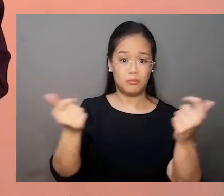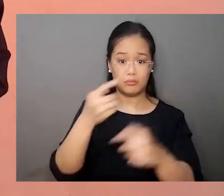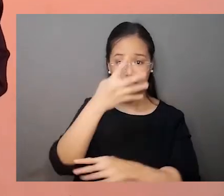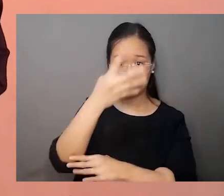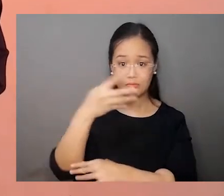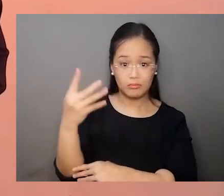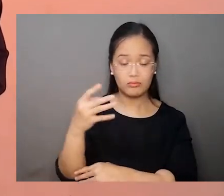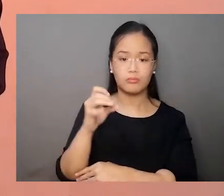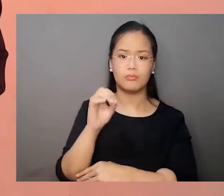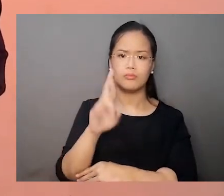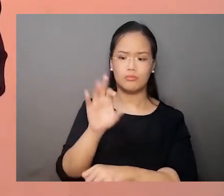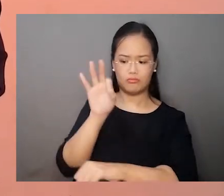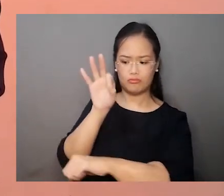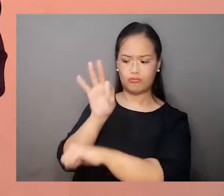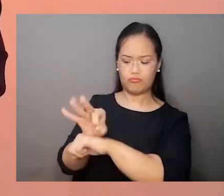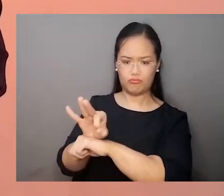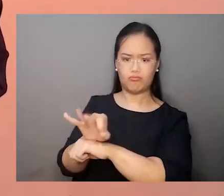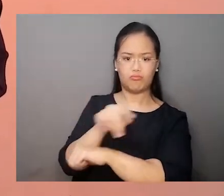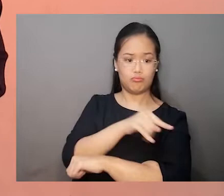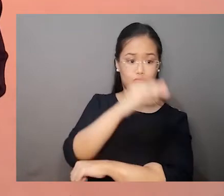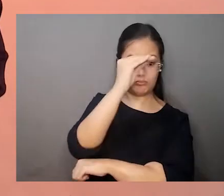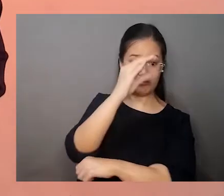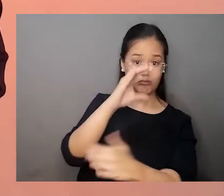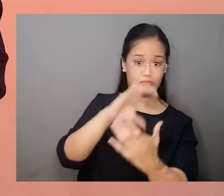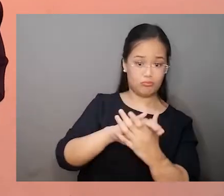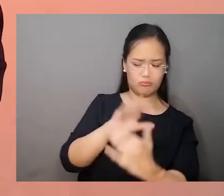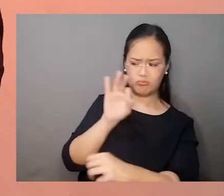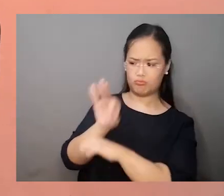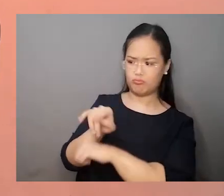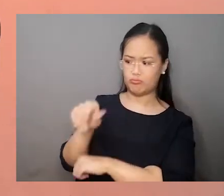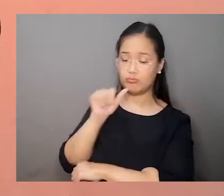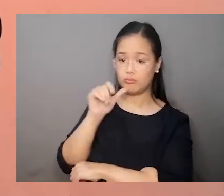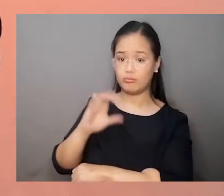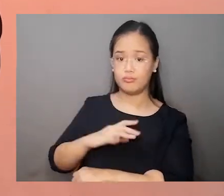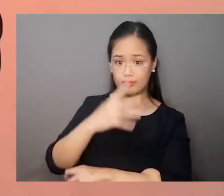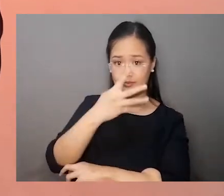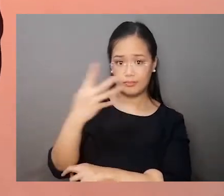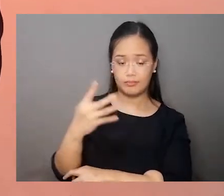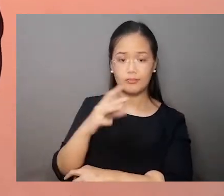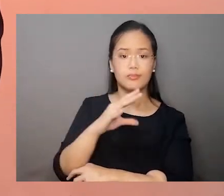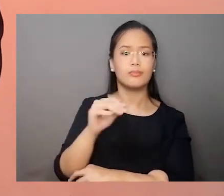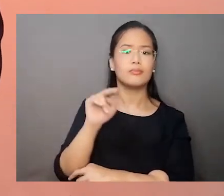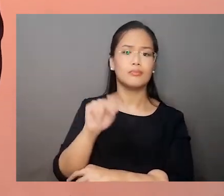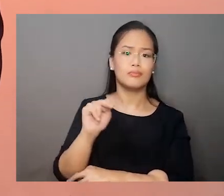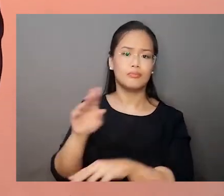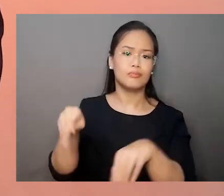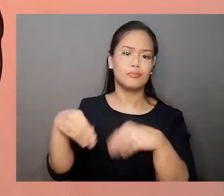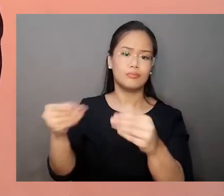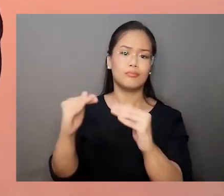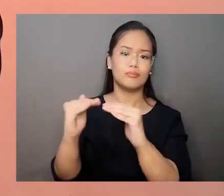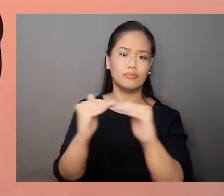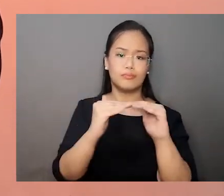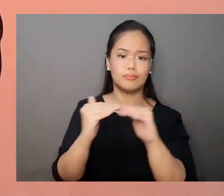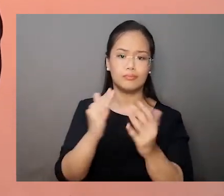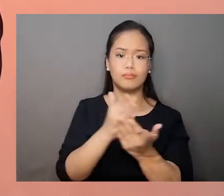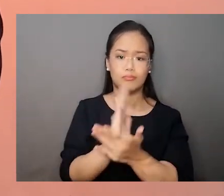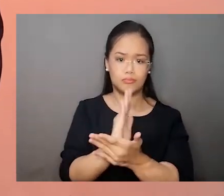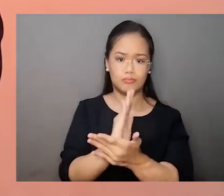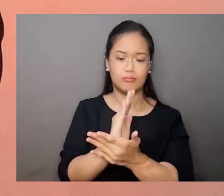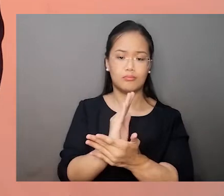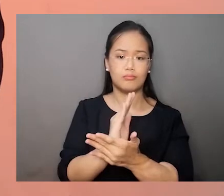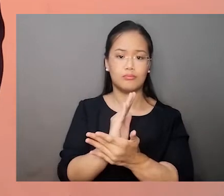the nationality of her husband, and that they shall grant women equal rights with men with respect